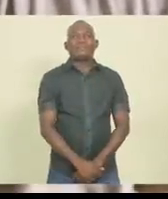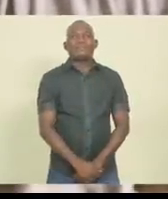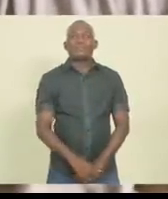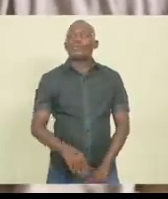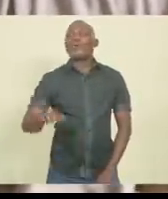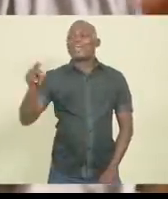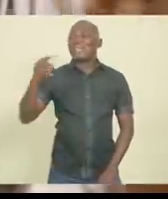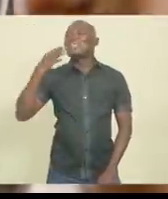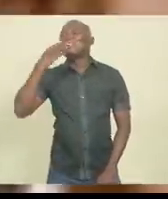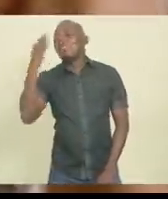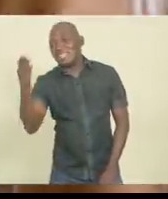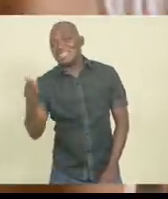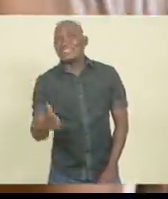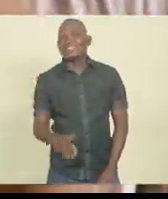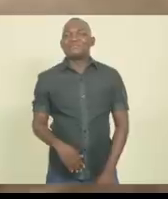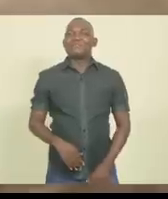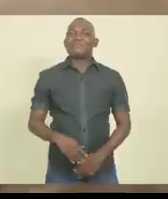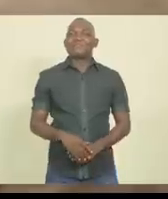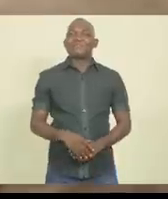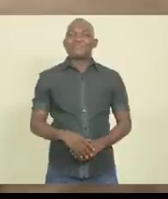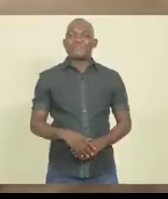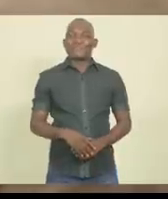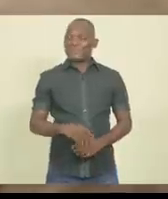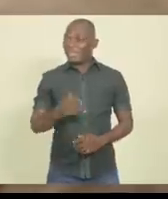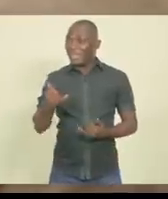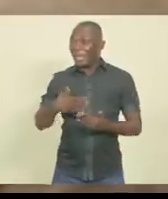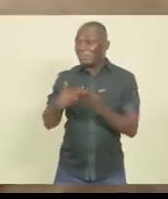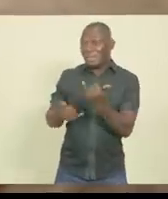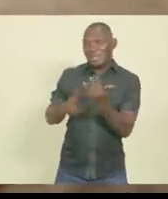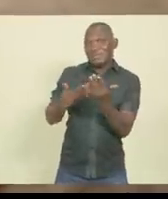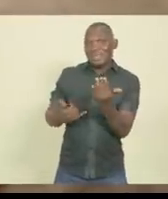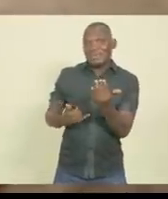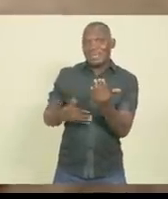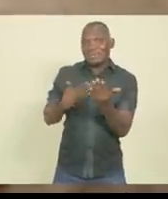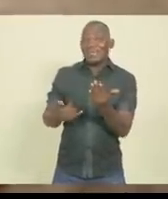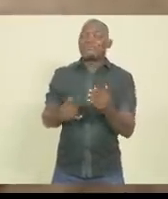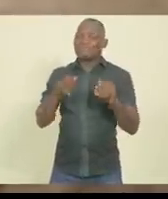Yes. Thank you. You're welcome. I hope you're excited about starting your new school.